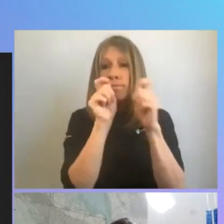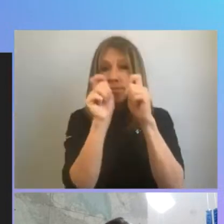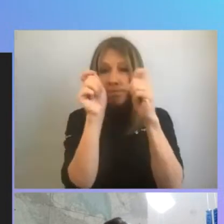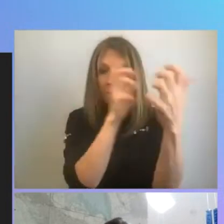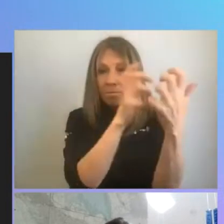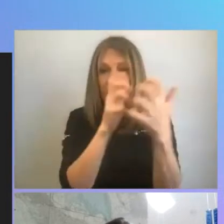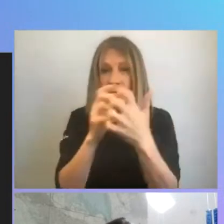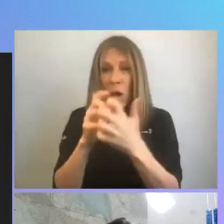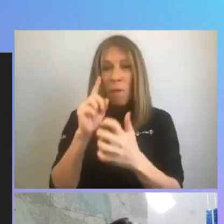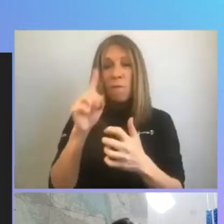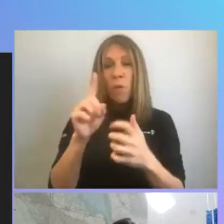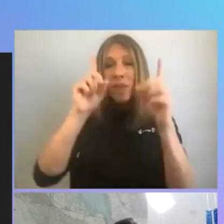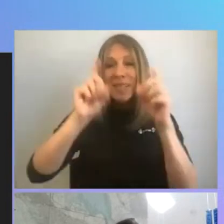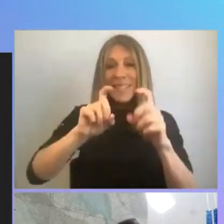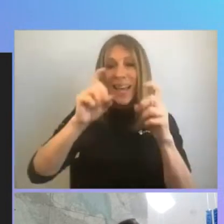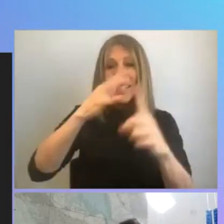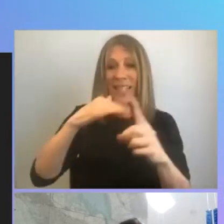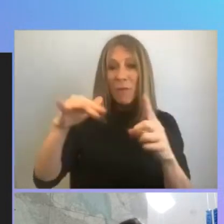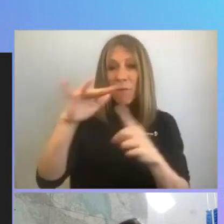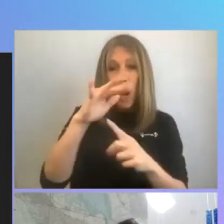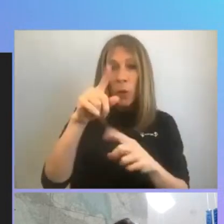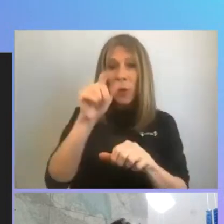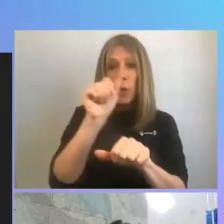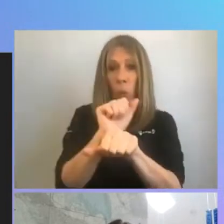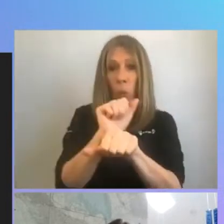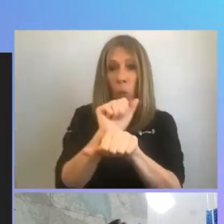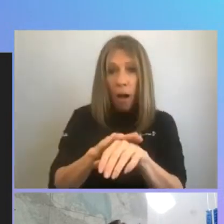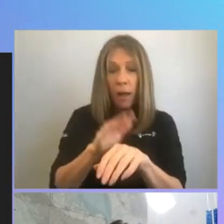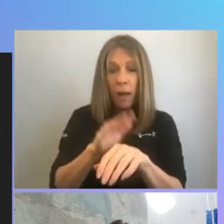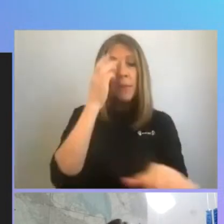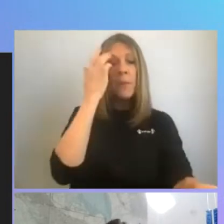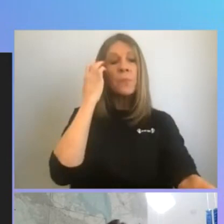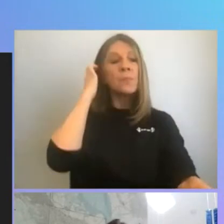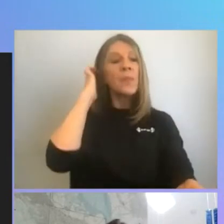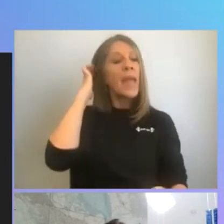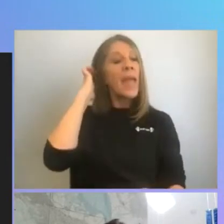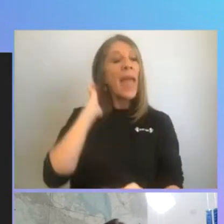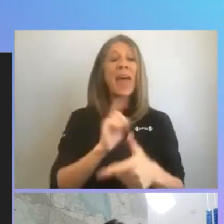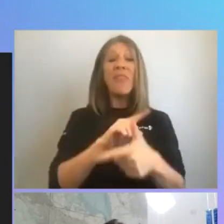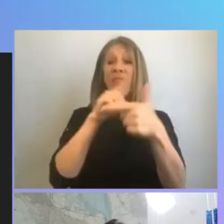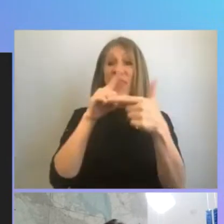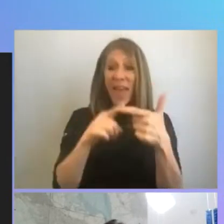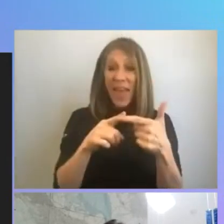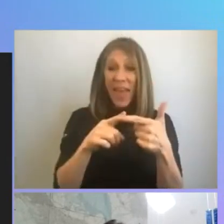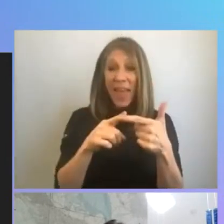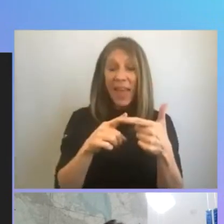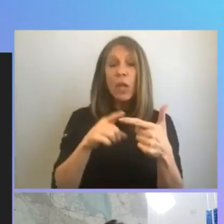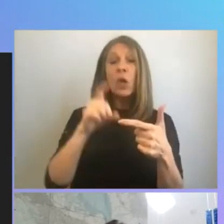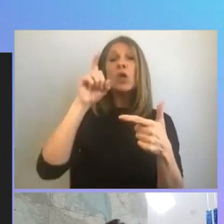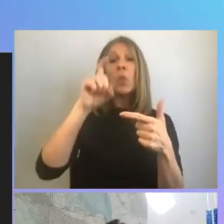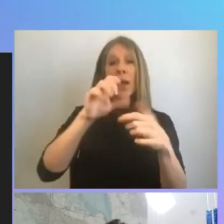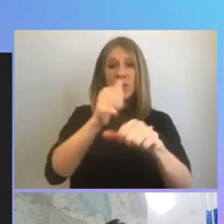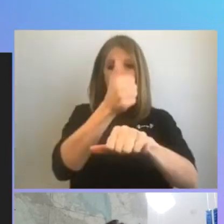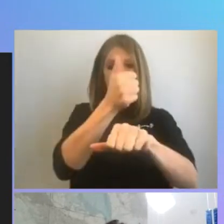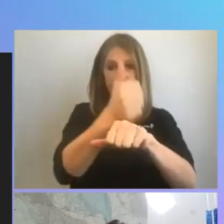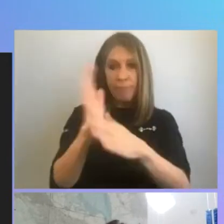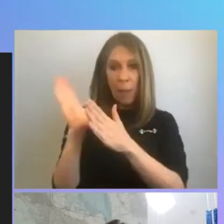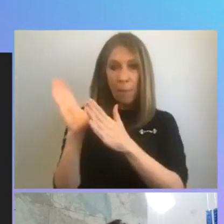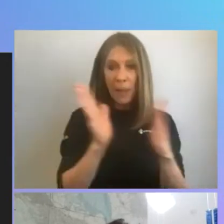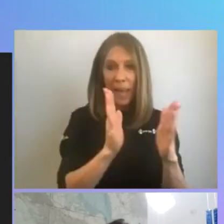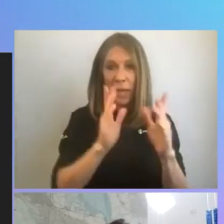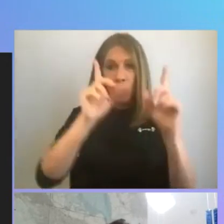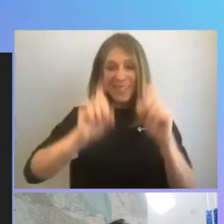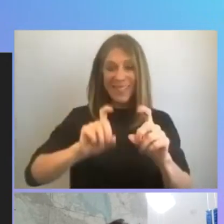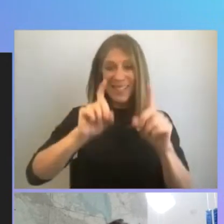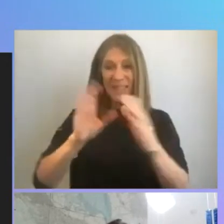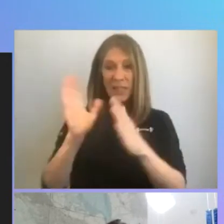the test environment that you're working on. And then from that, you have an implementation plan or a test